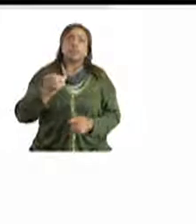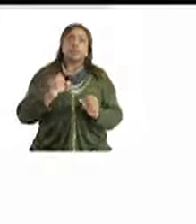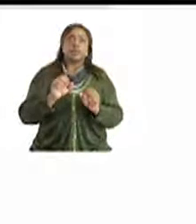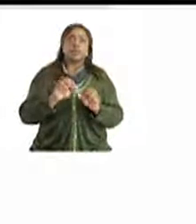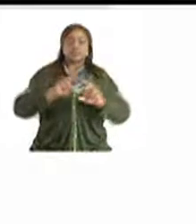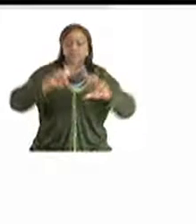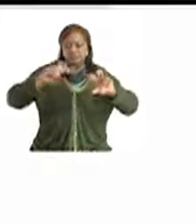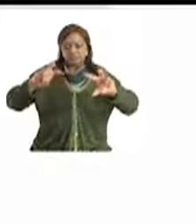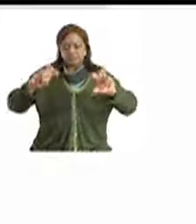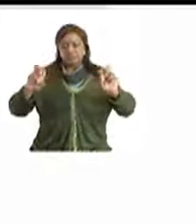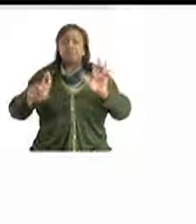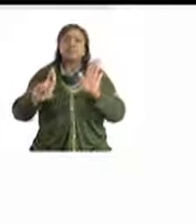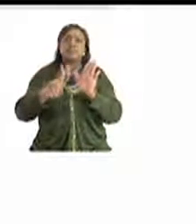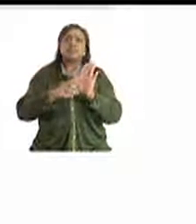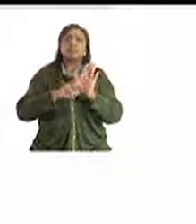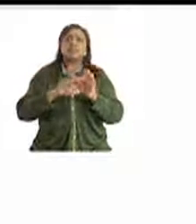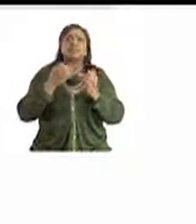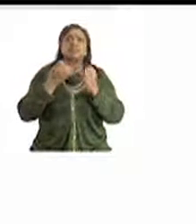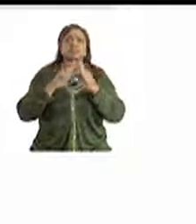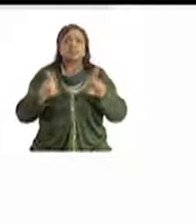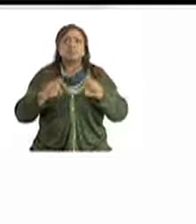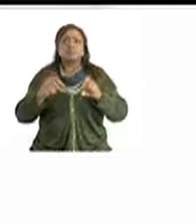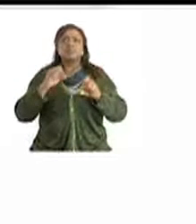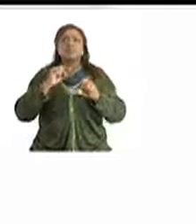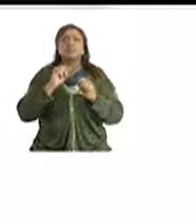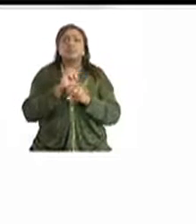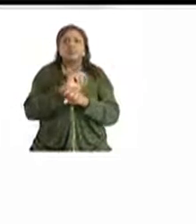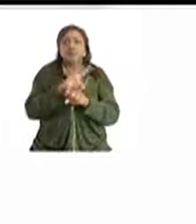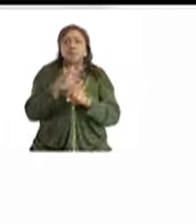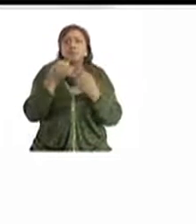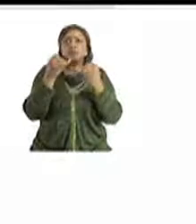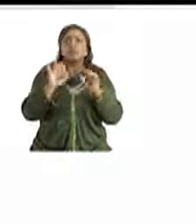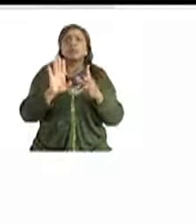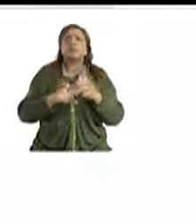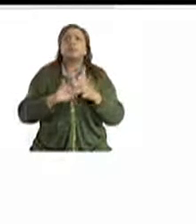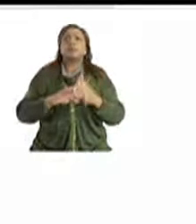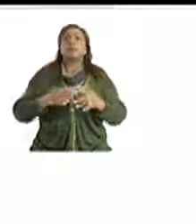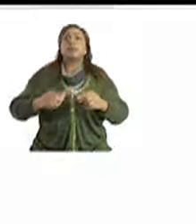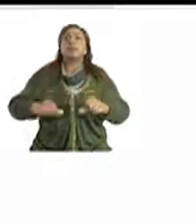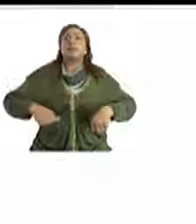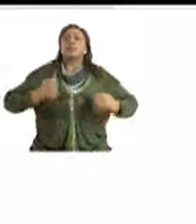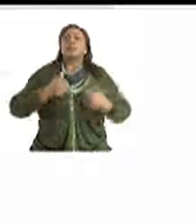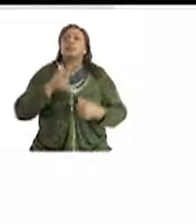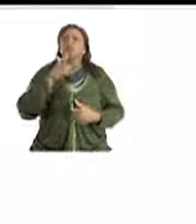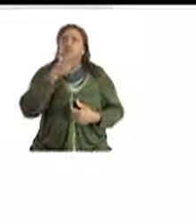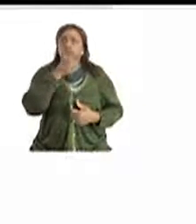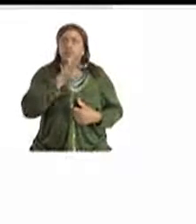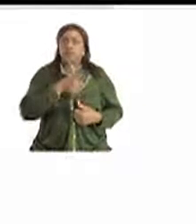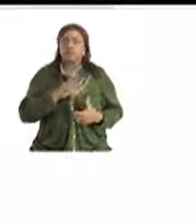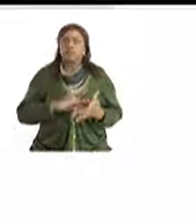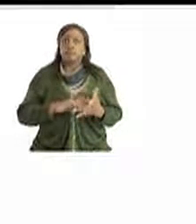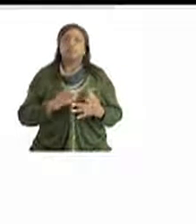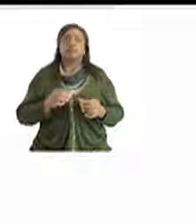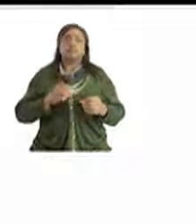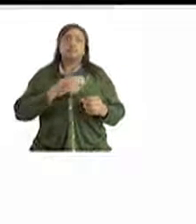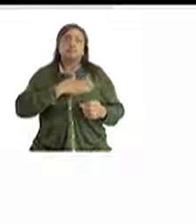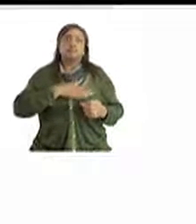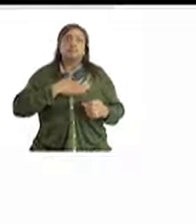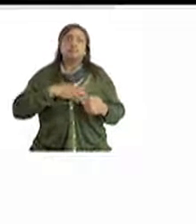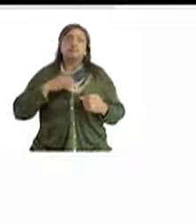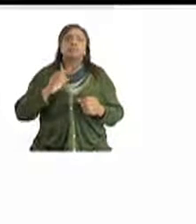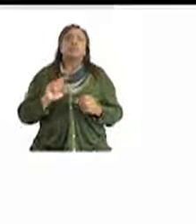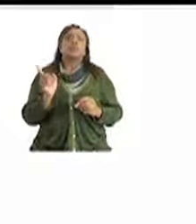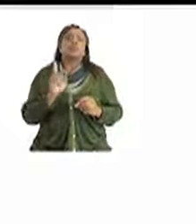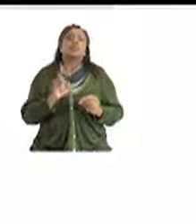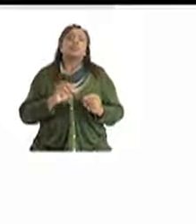report on different sources of information and support about sexual health and sexuality. Explain what constitutes